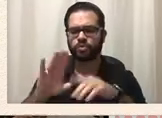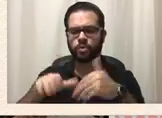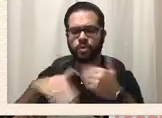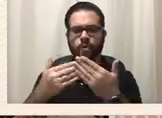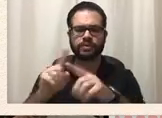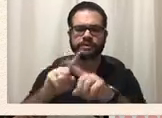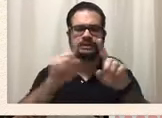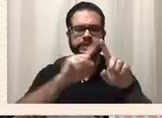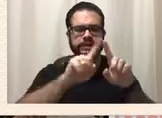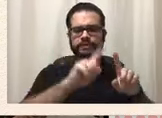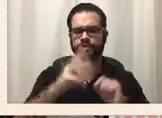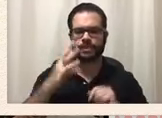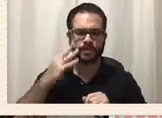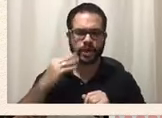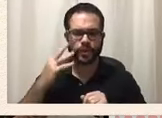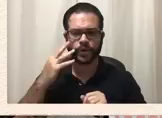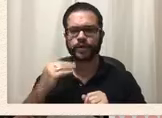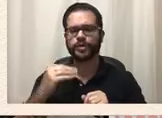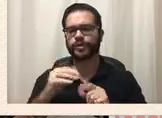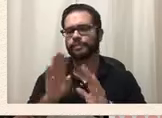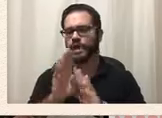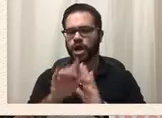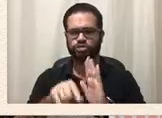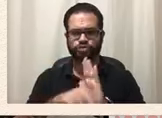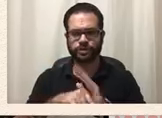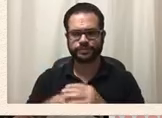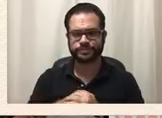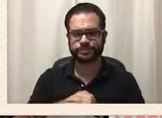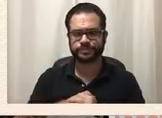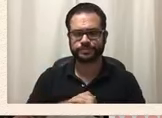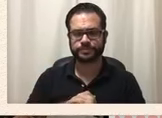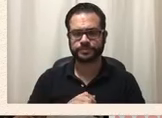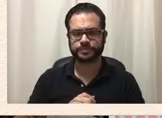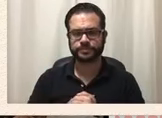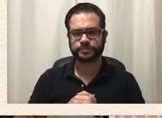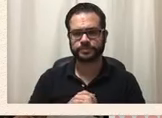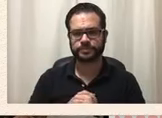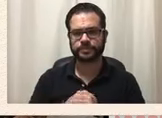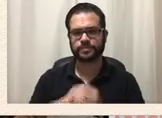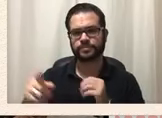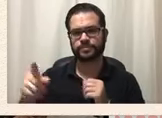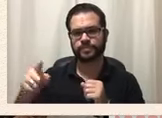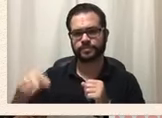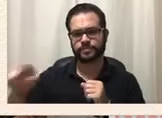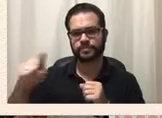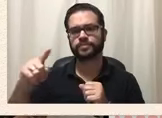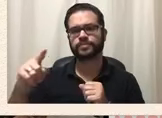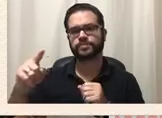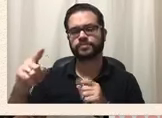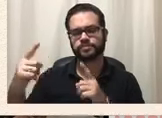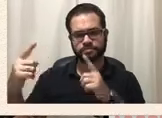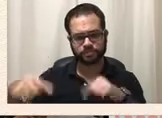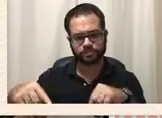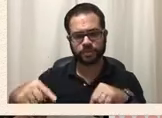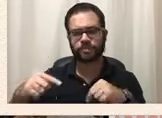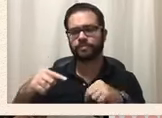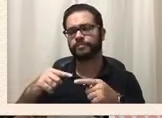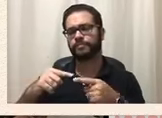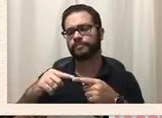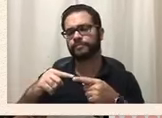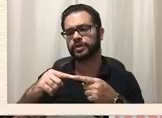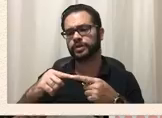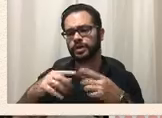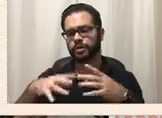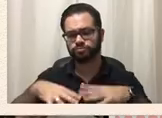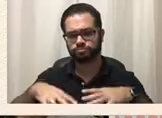They come to the church and they get counseling, they get clothes, they get food.